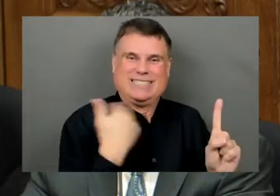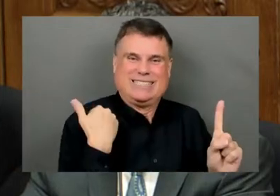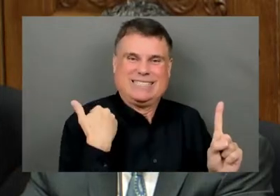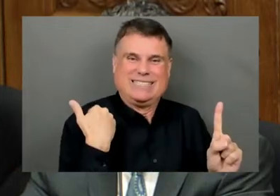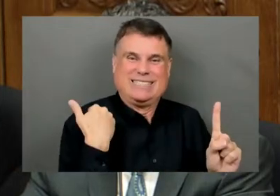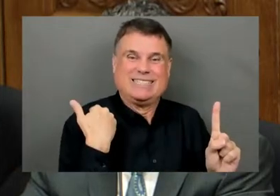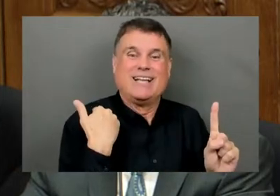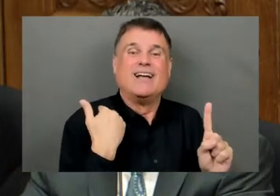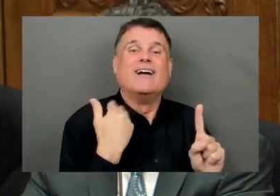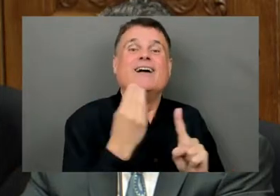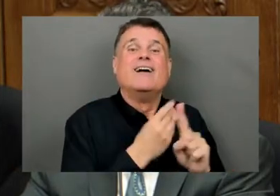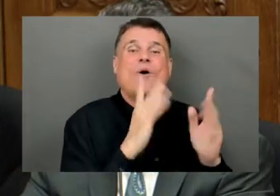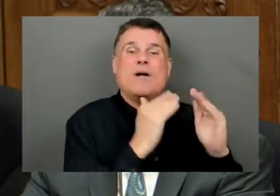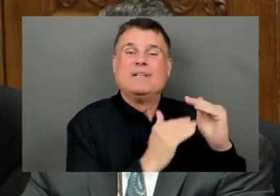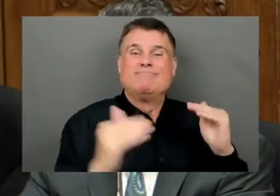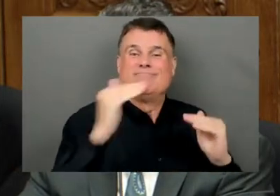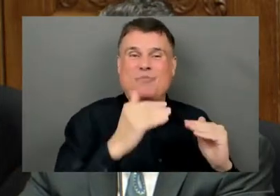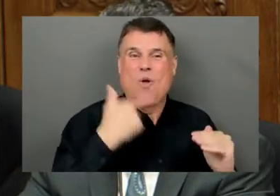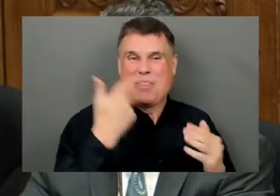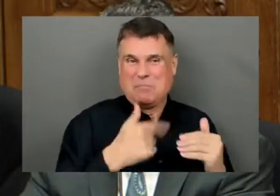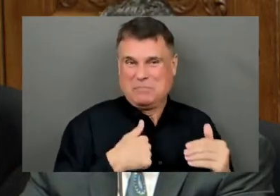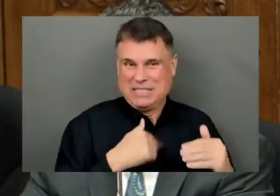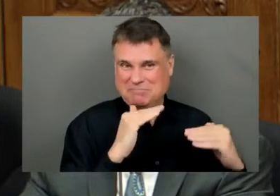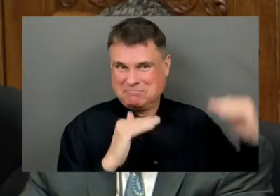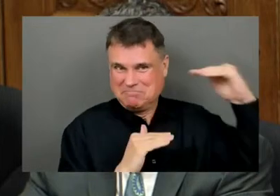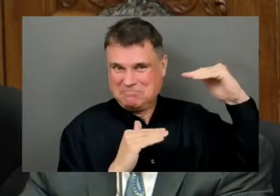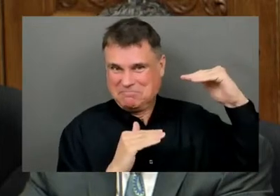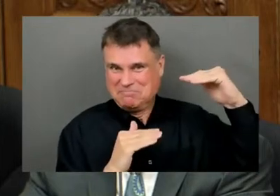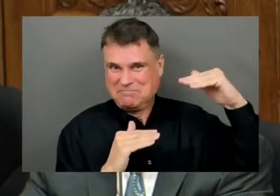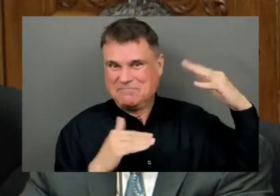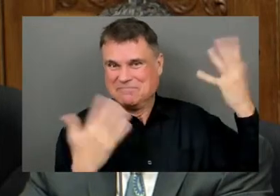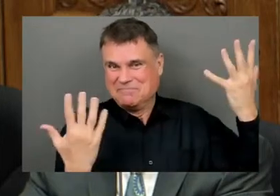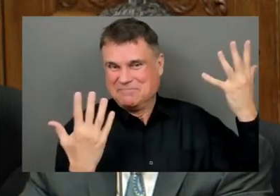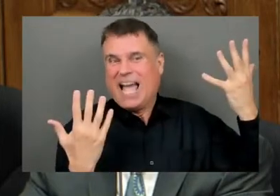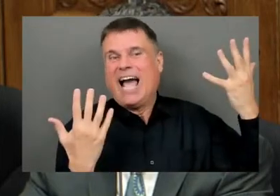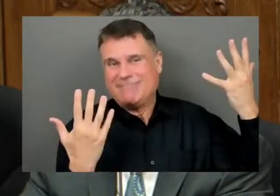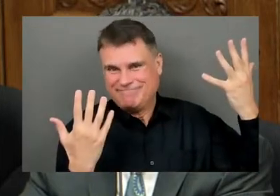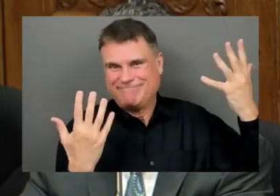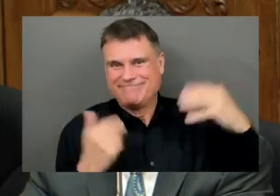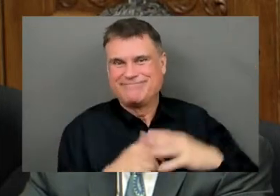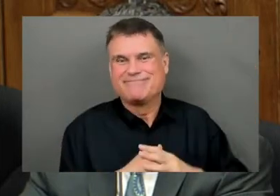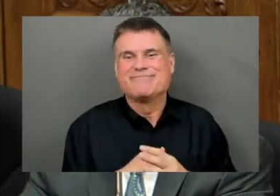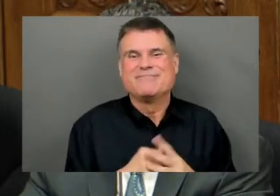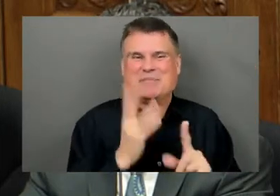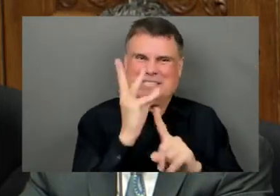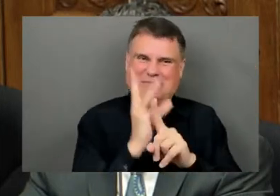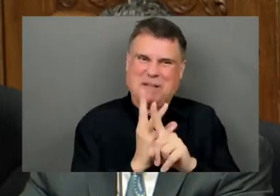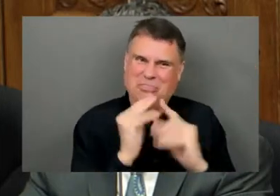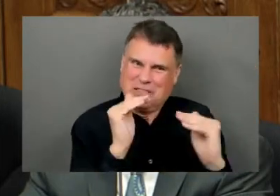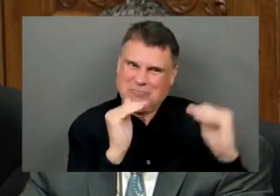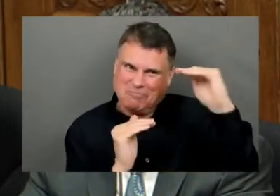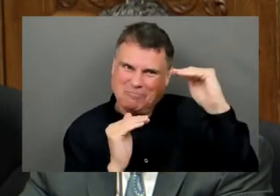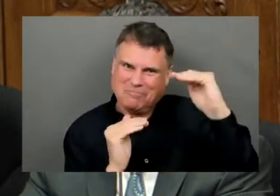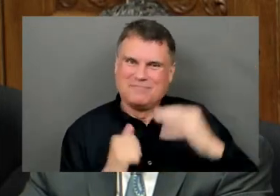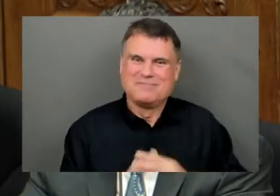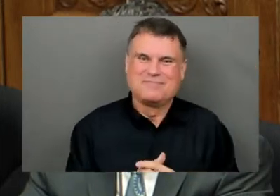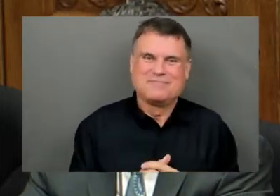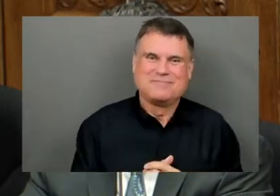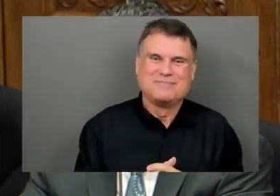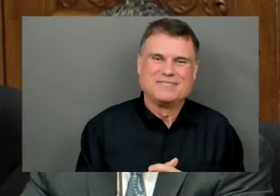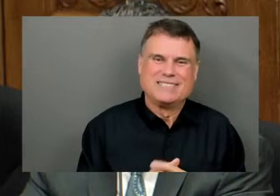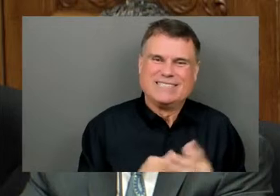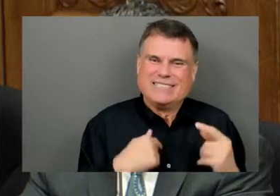I am. He's going to be 2 years older than I am, but only for 4 months. And then it'll be back to one again. But